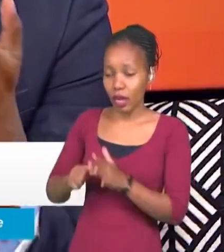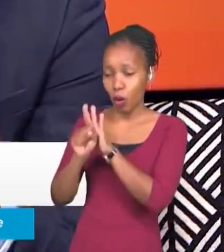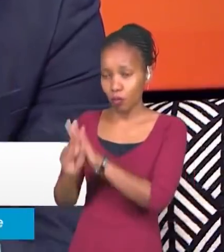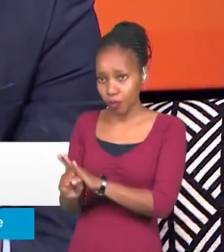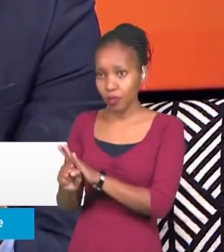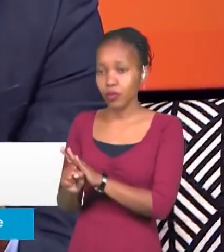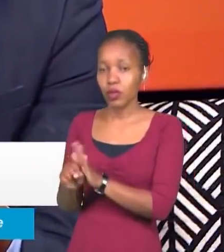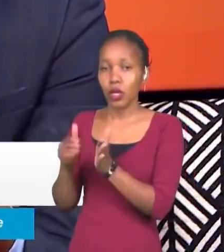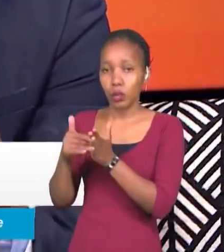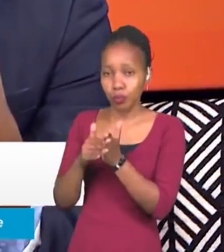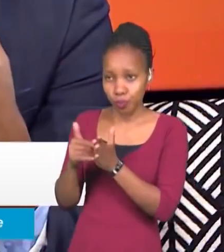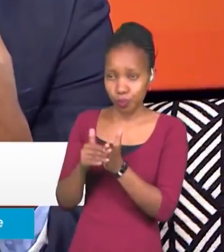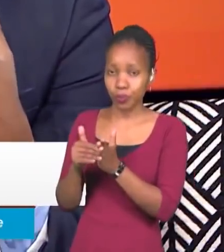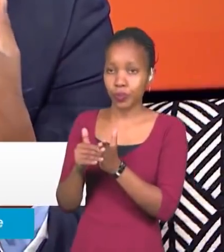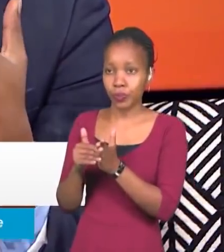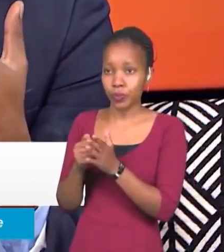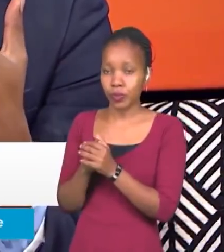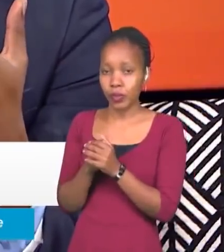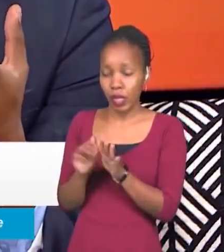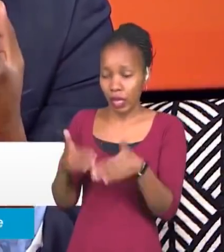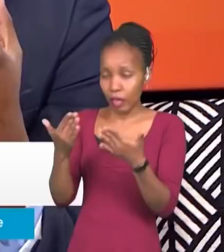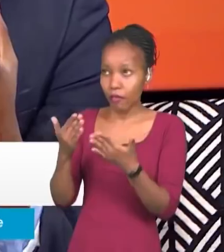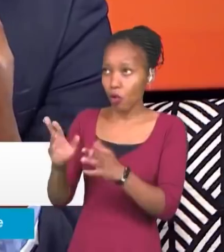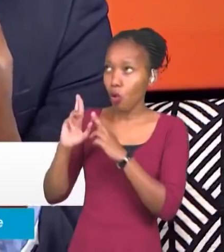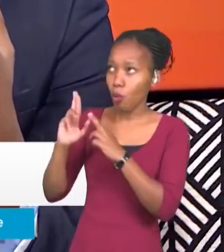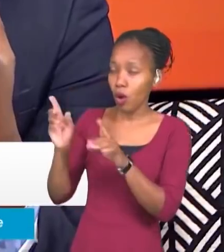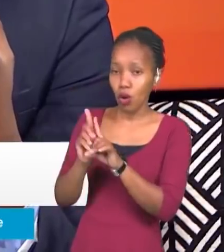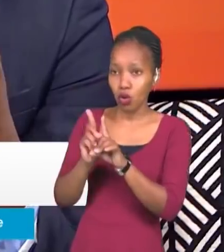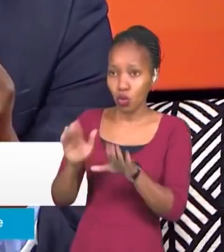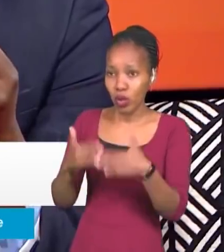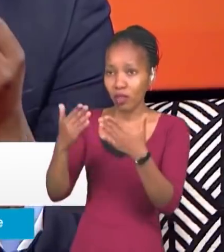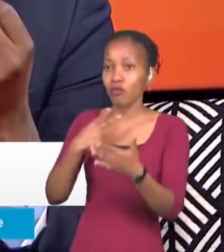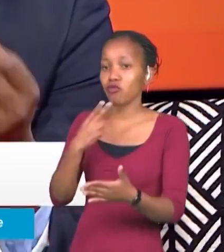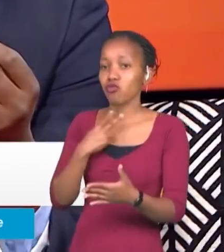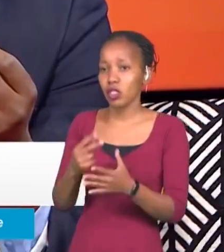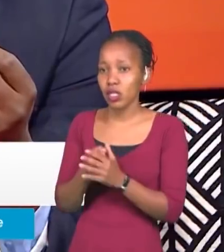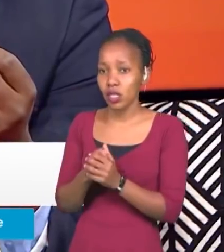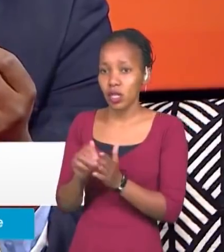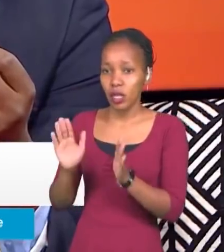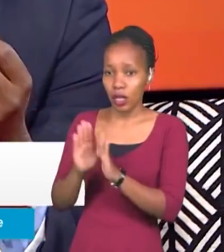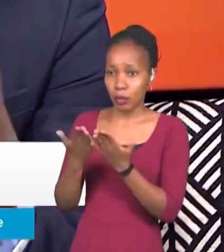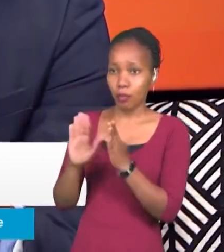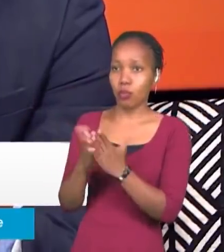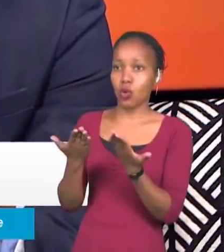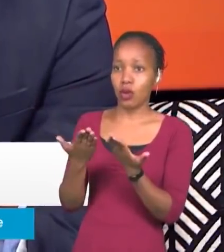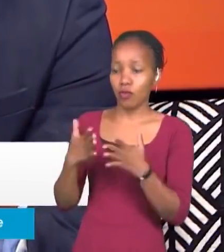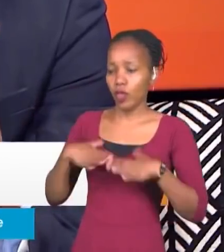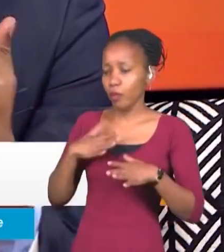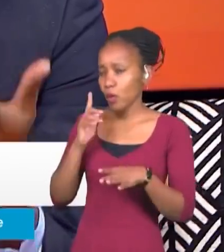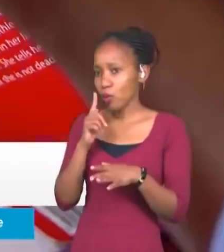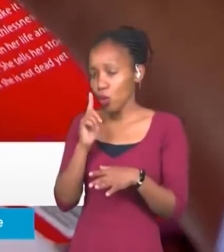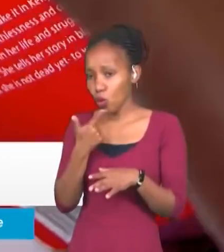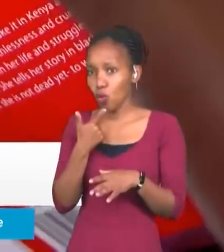and vulnerable looking to give them hope and give them a voice. It's a book for the mistreated and